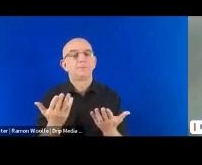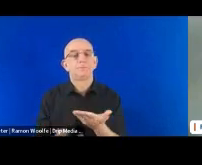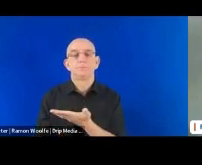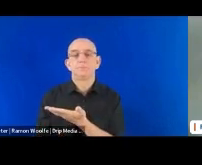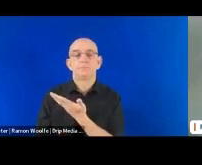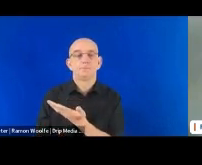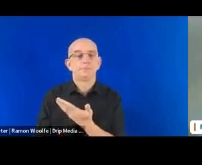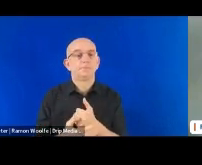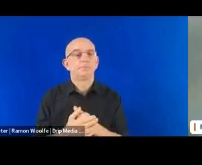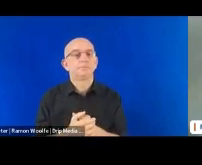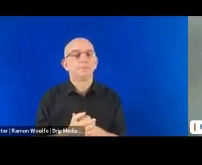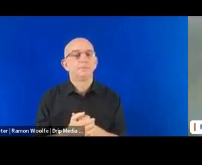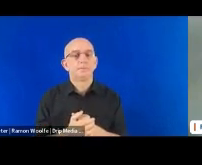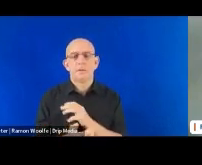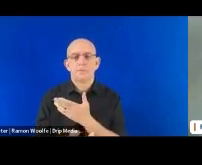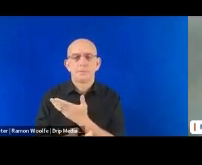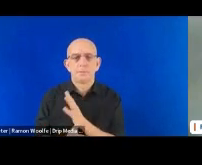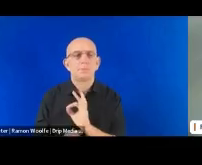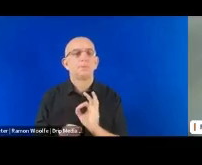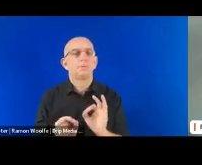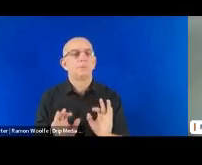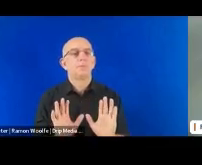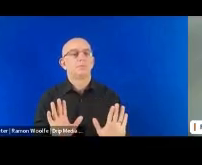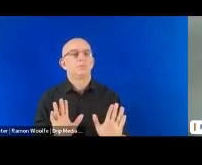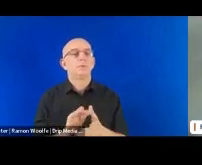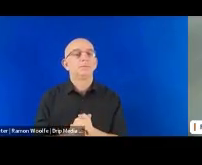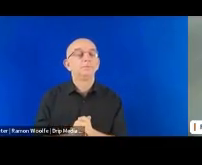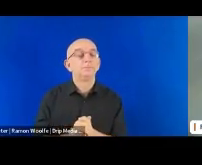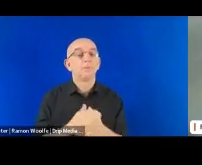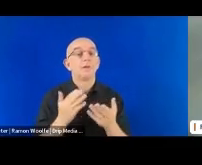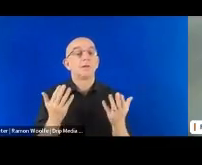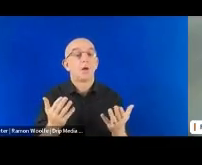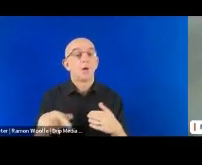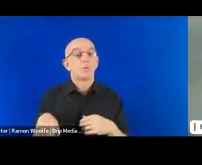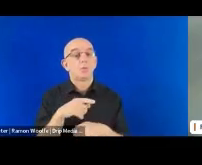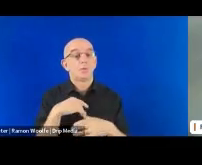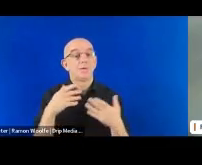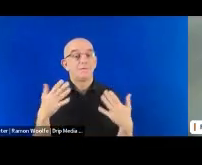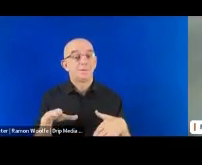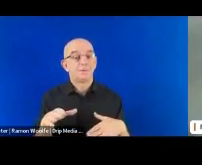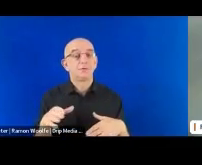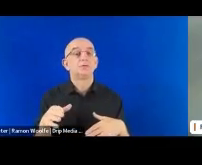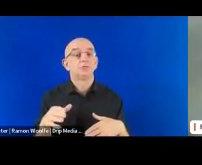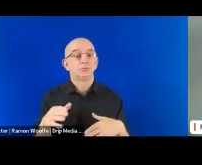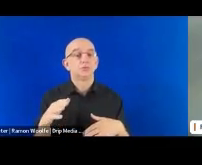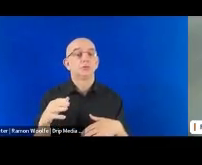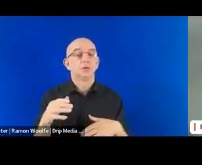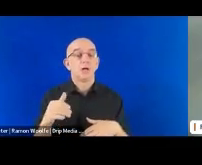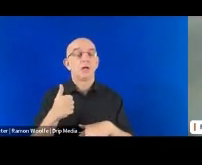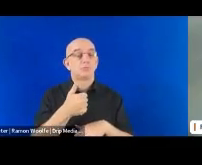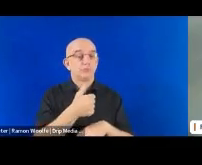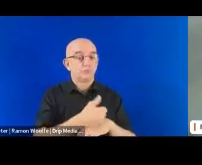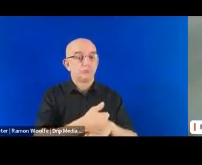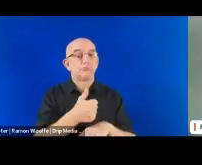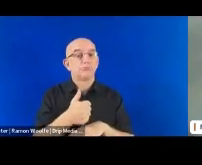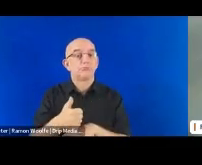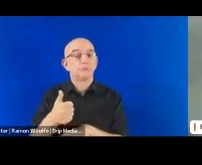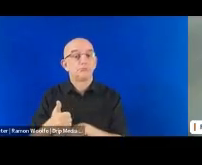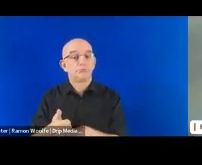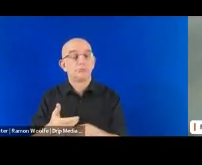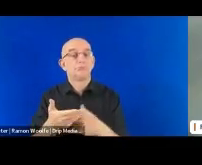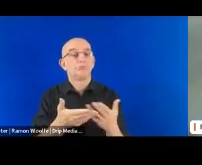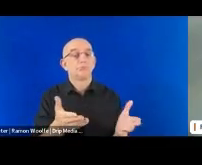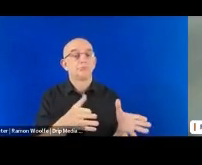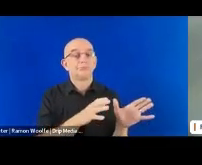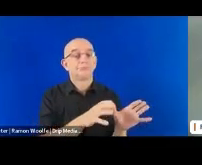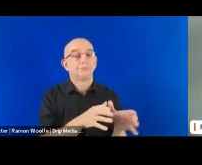have built the modules, when we have trained the initial cohorts, I think there's need now to expand Transform